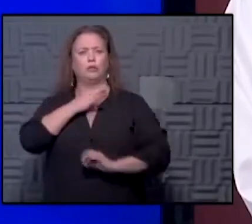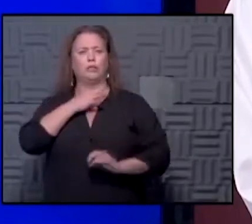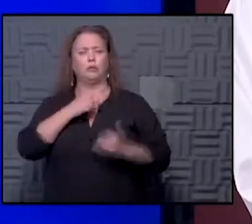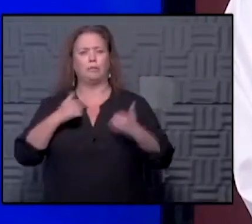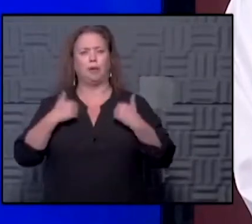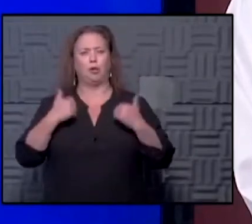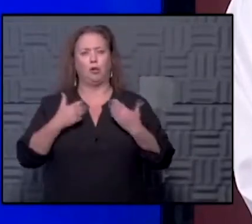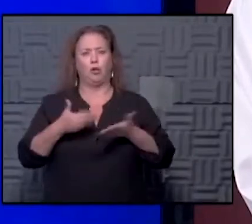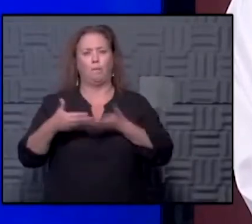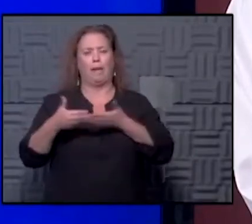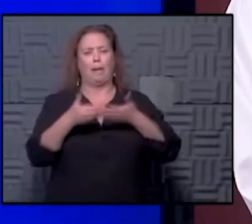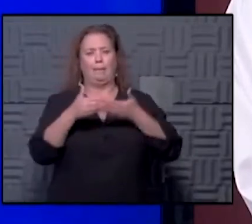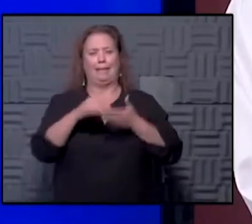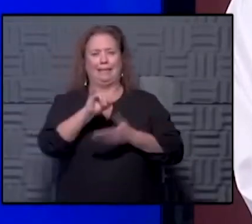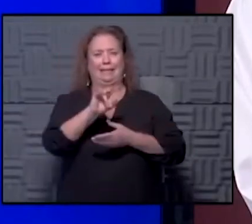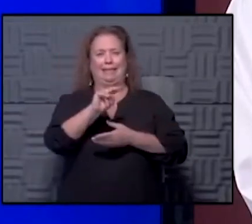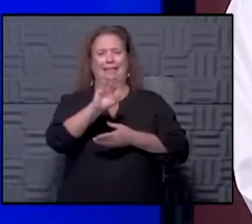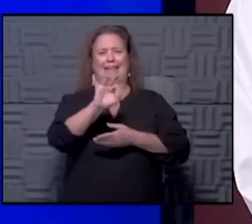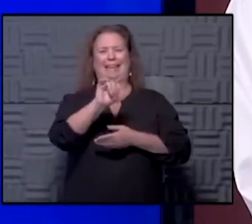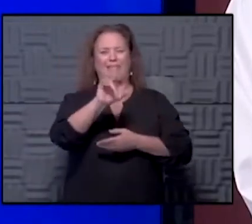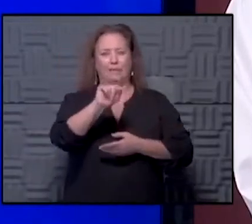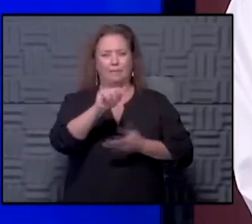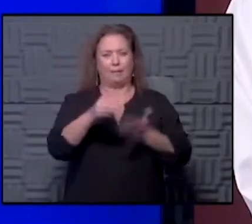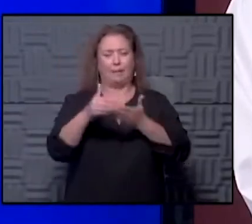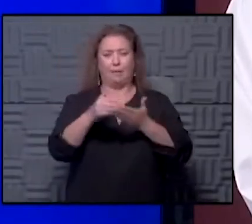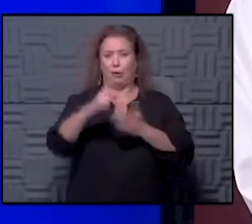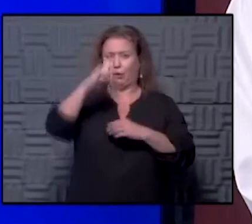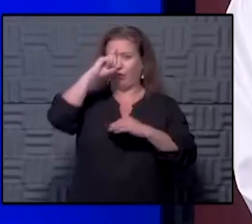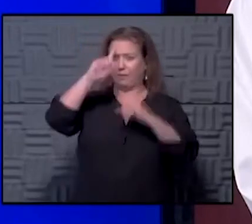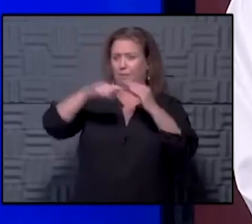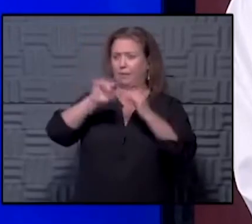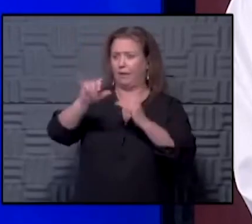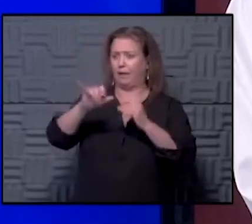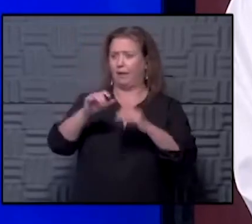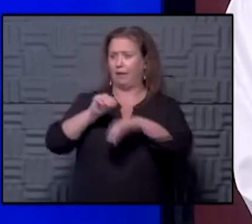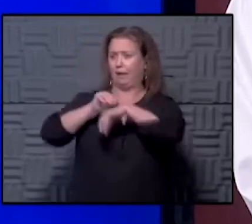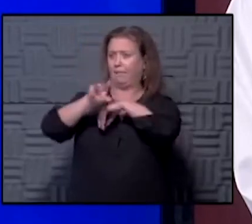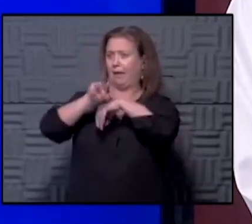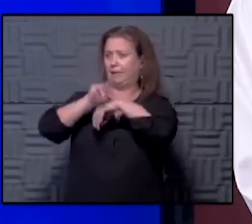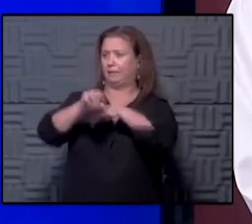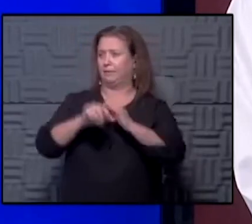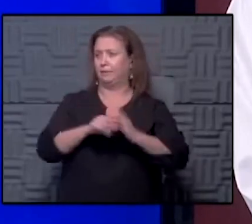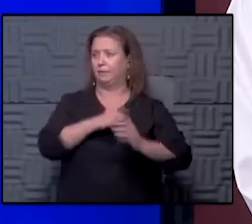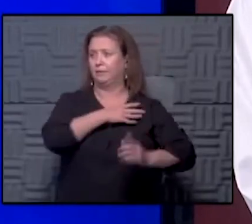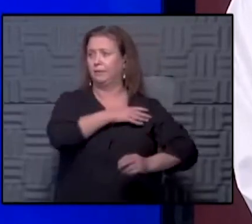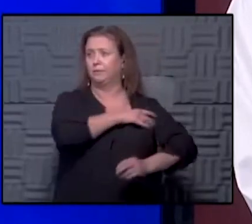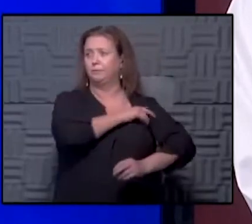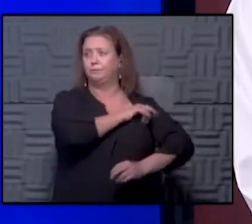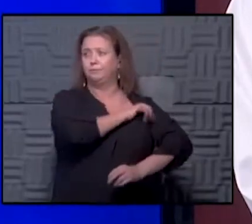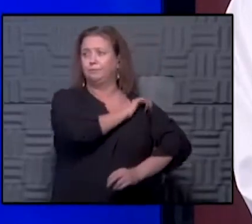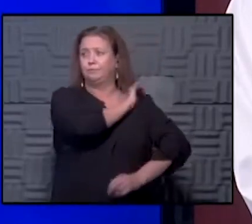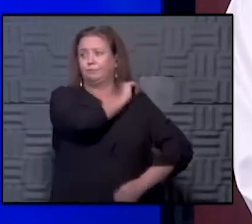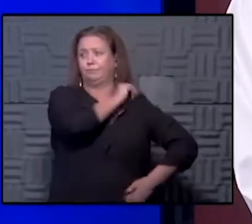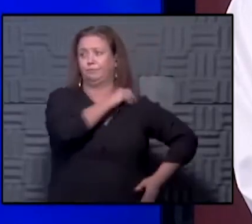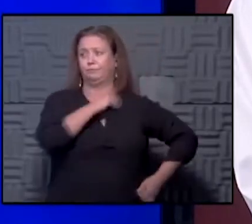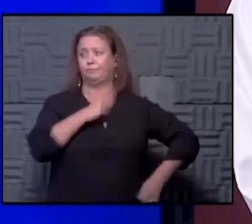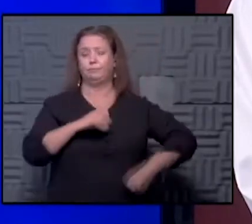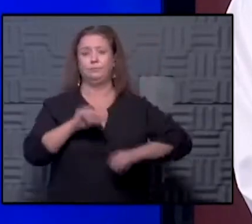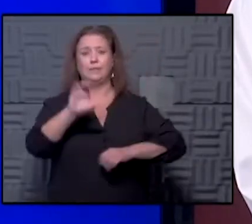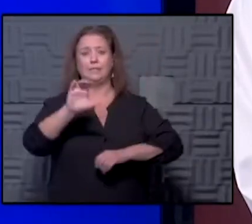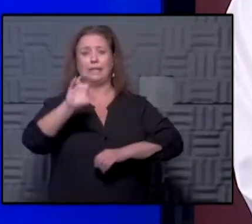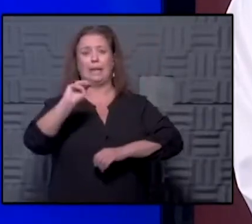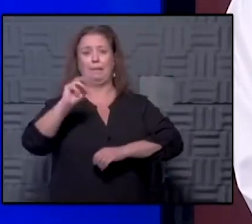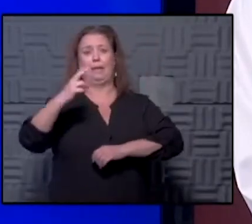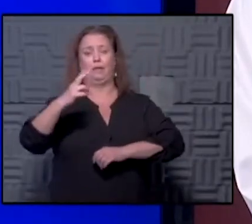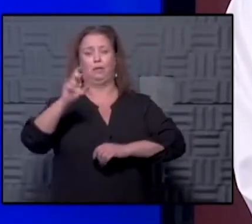younger, newborns, infants. What's your thoughts on that and advice for parents? I think our first thought is we need to get our Children's Mercy